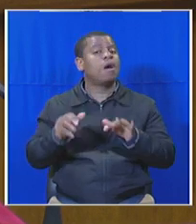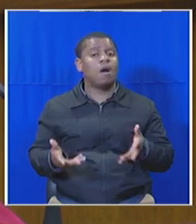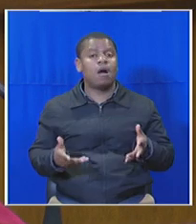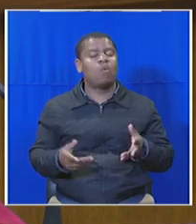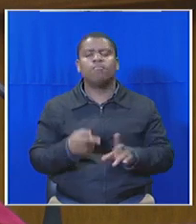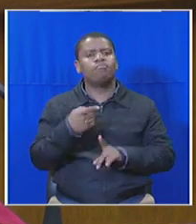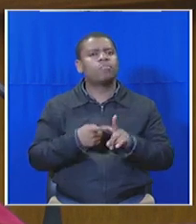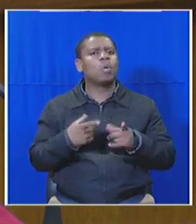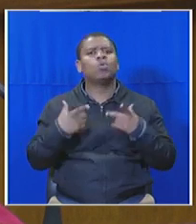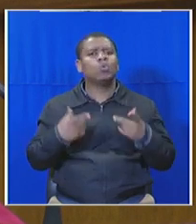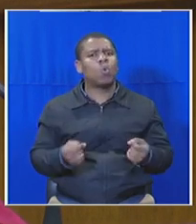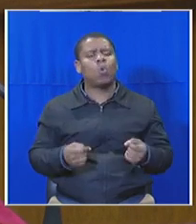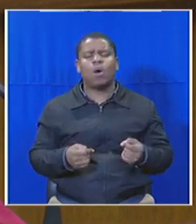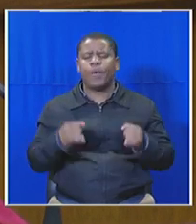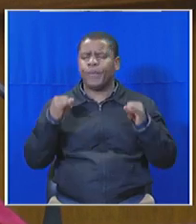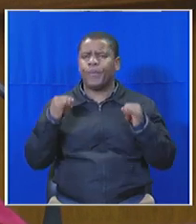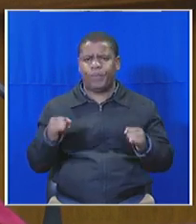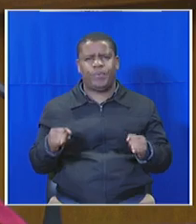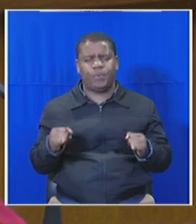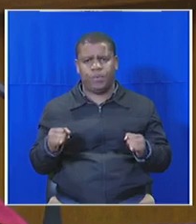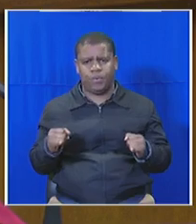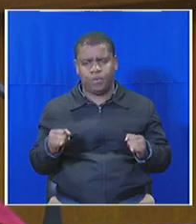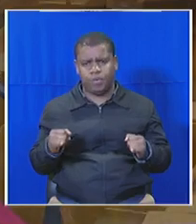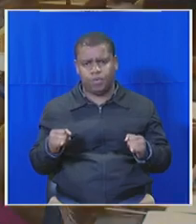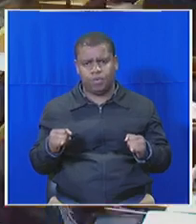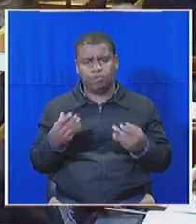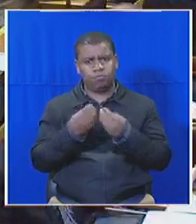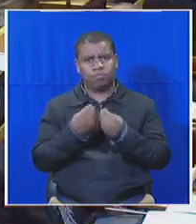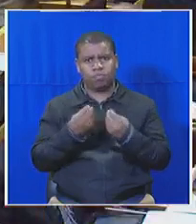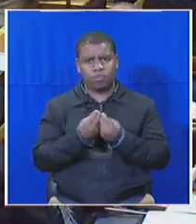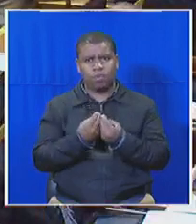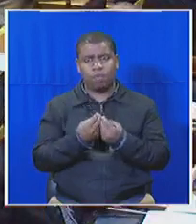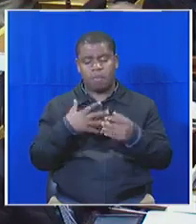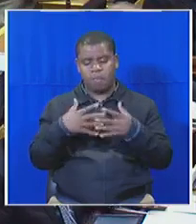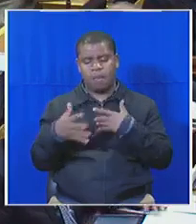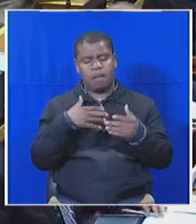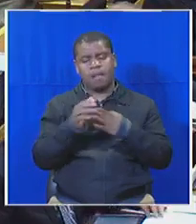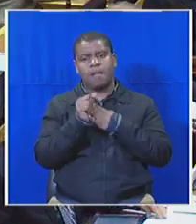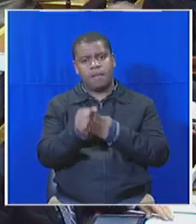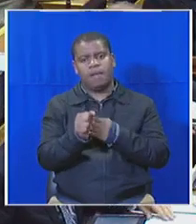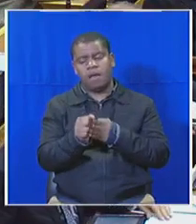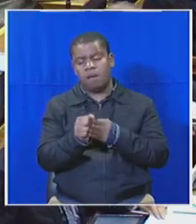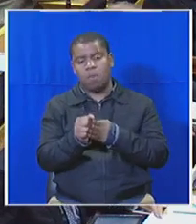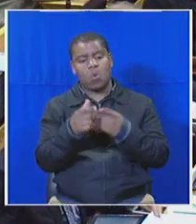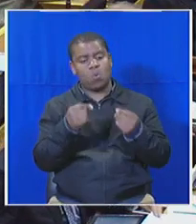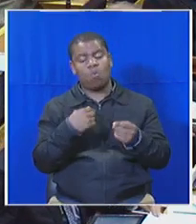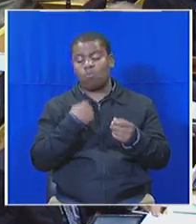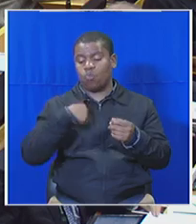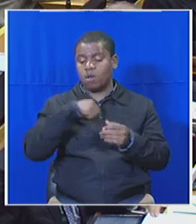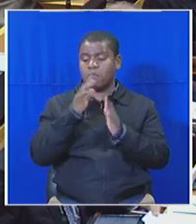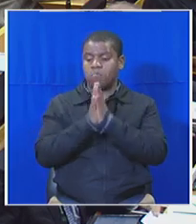most irresponsible thing a leader could ever do. While we are calling for a gun-free South